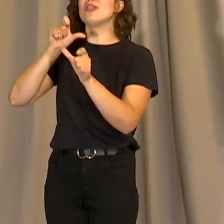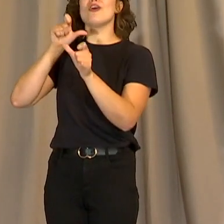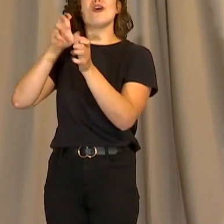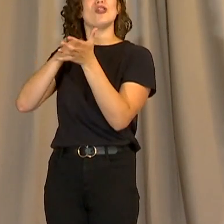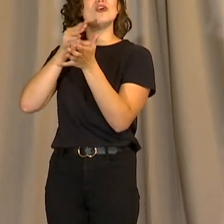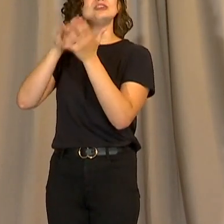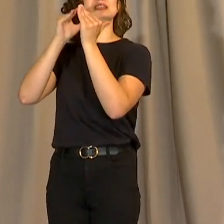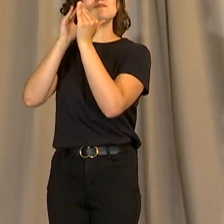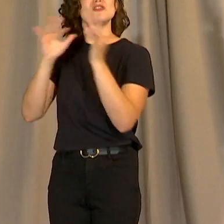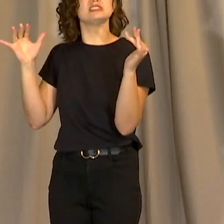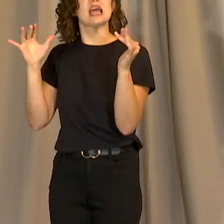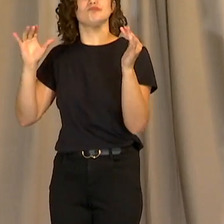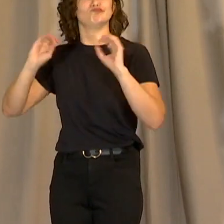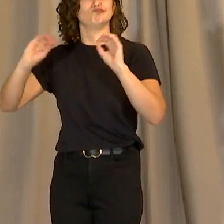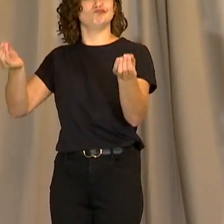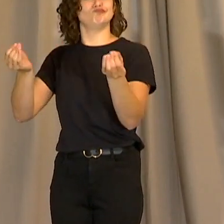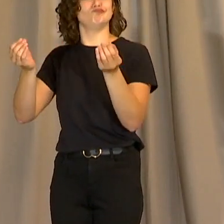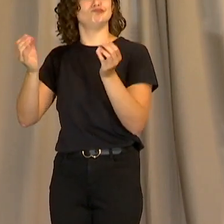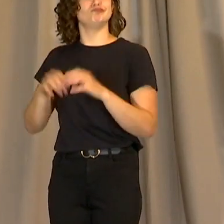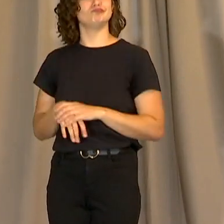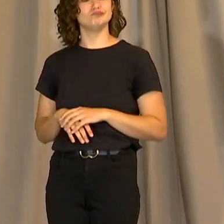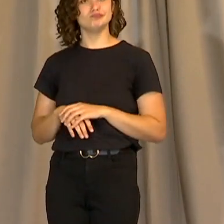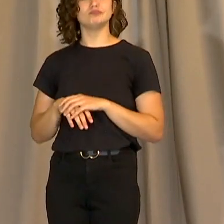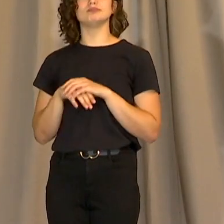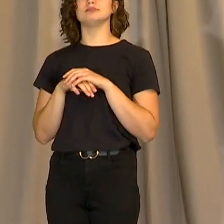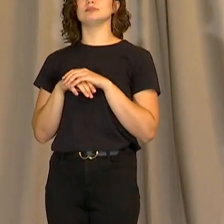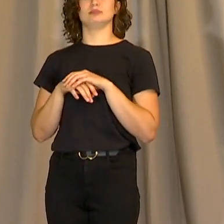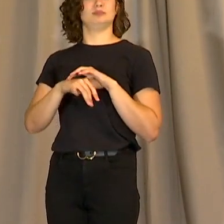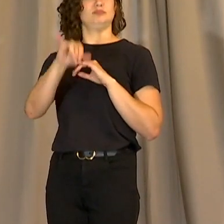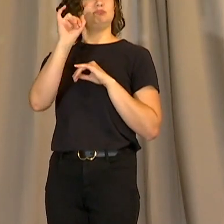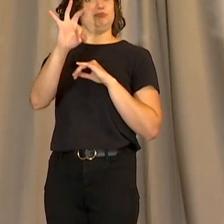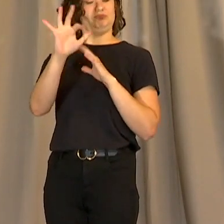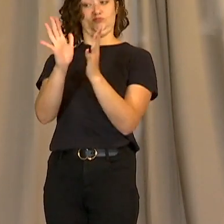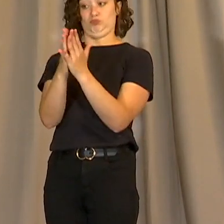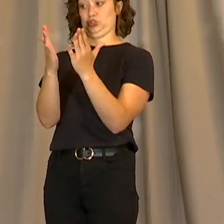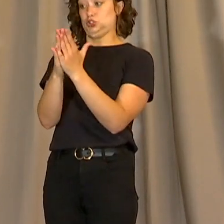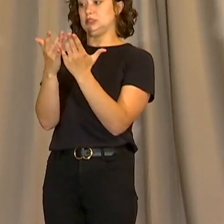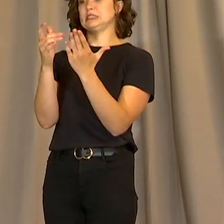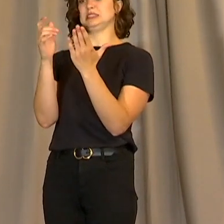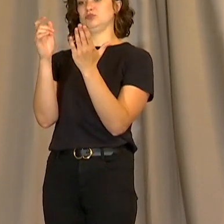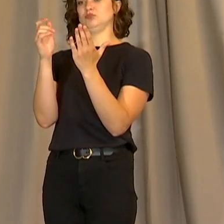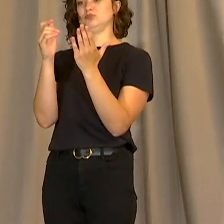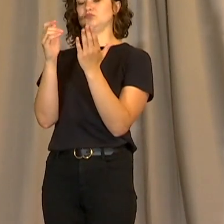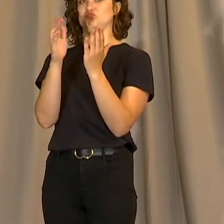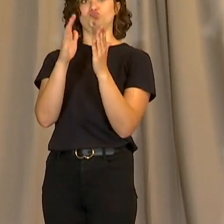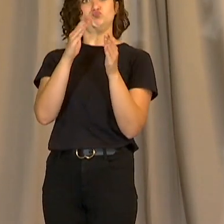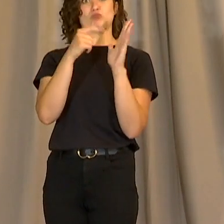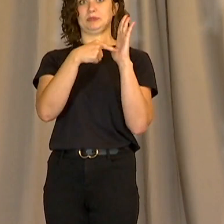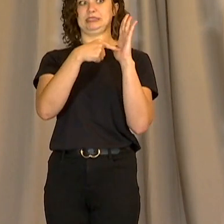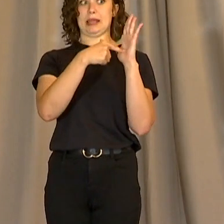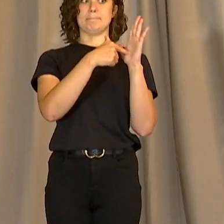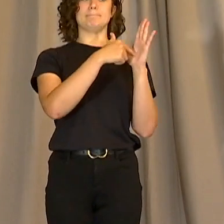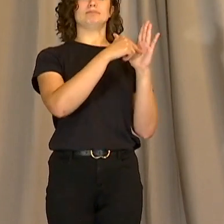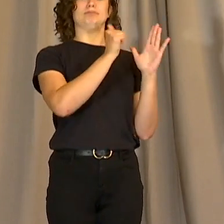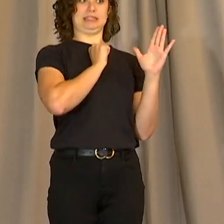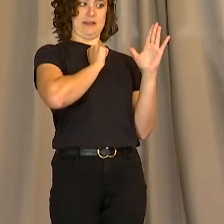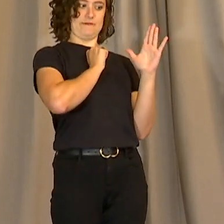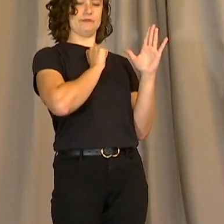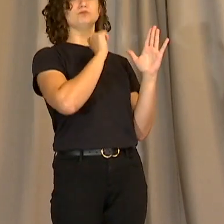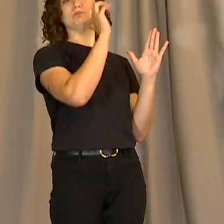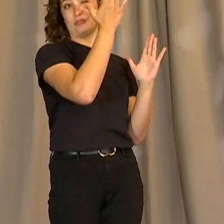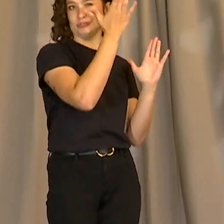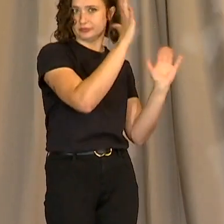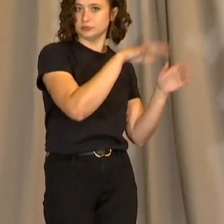diversely. When our books could represent self, mirrors, and others windows that gives